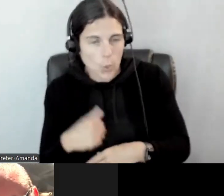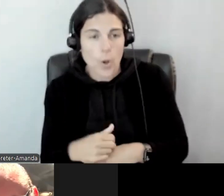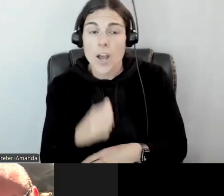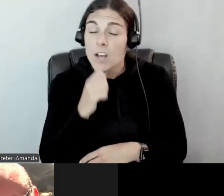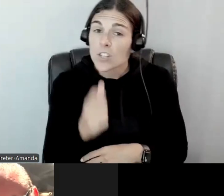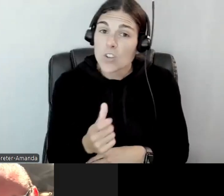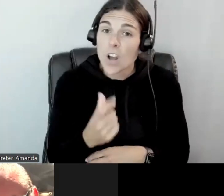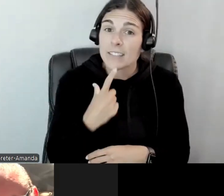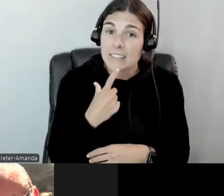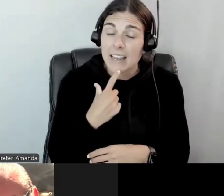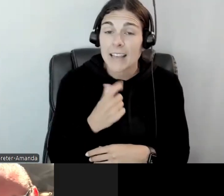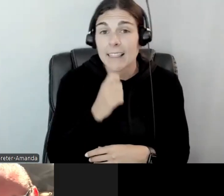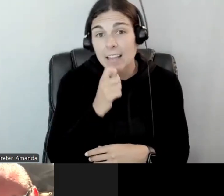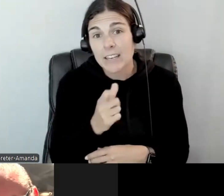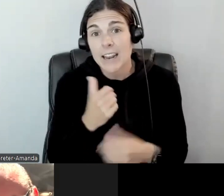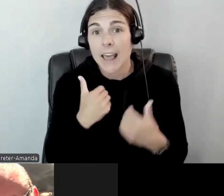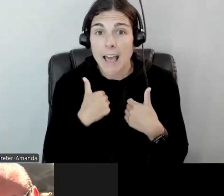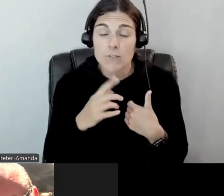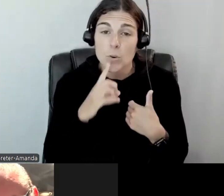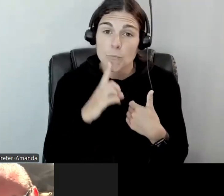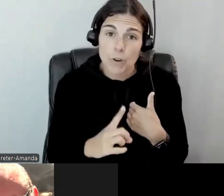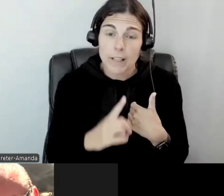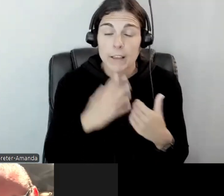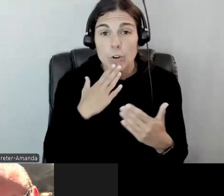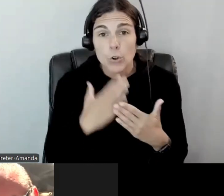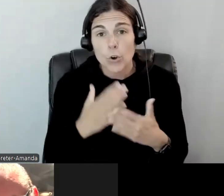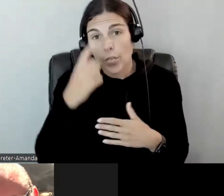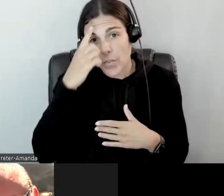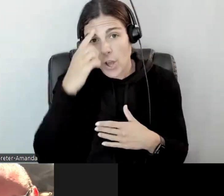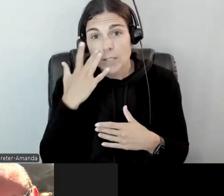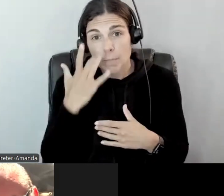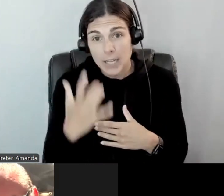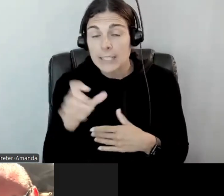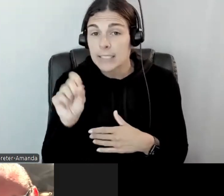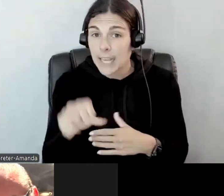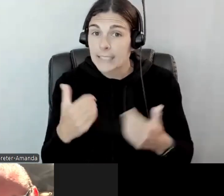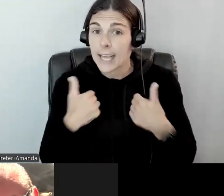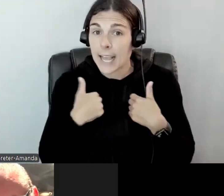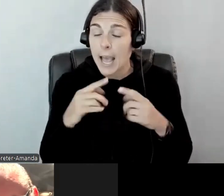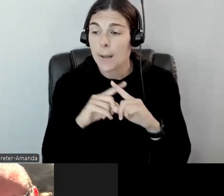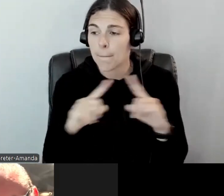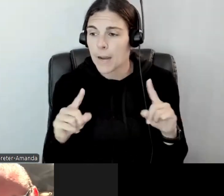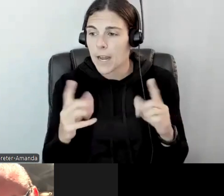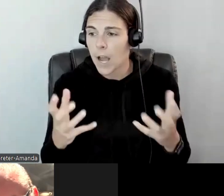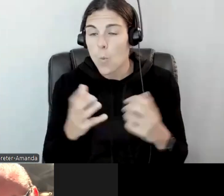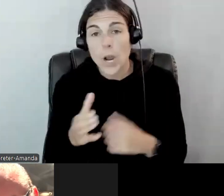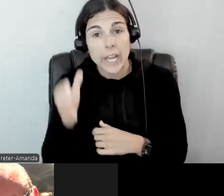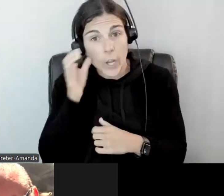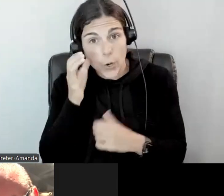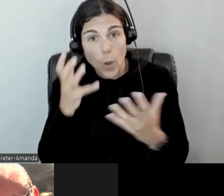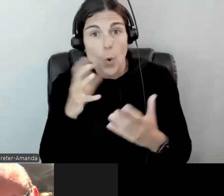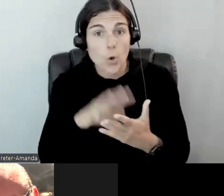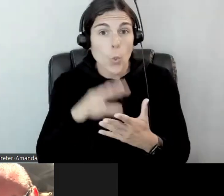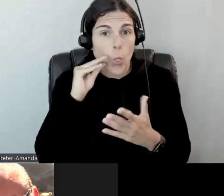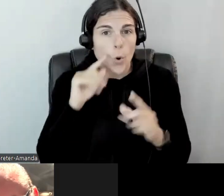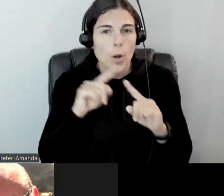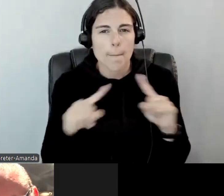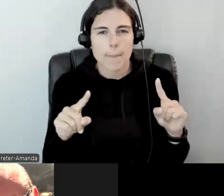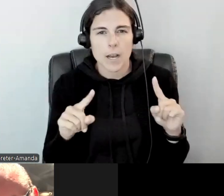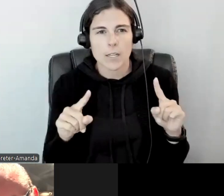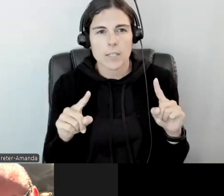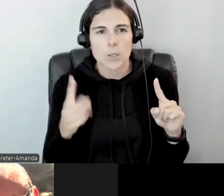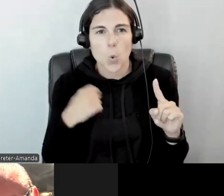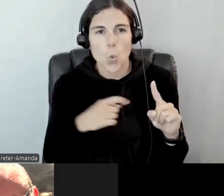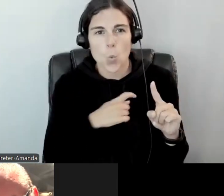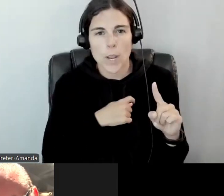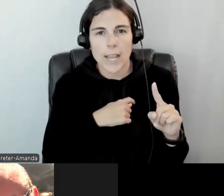didn't have some really profound thoughts, because they did. And I want to hear it and I want to learn it. But now then we